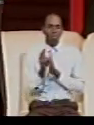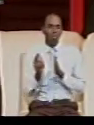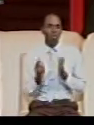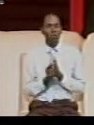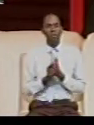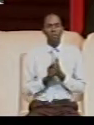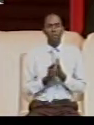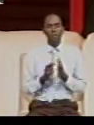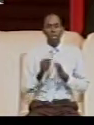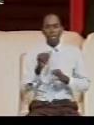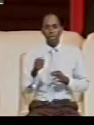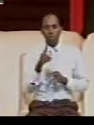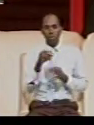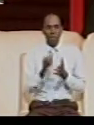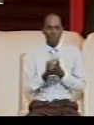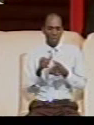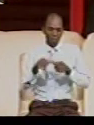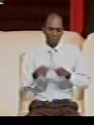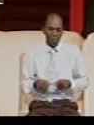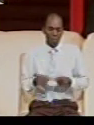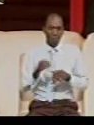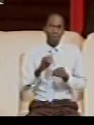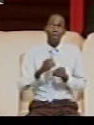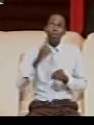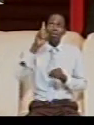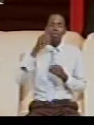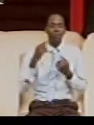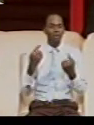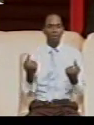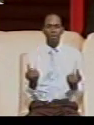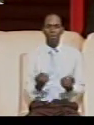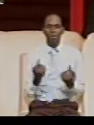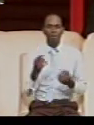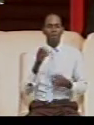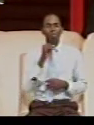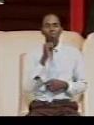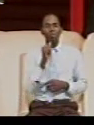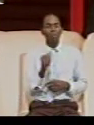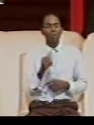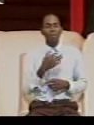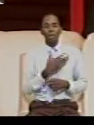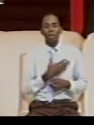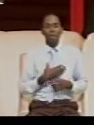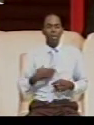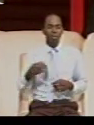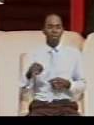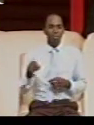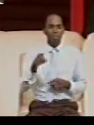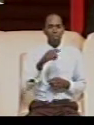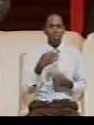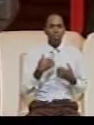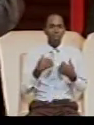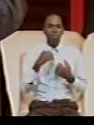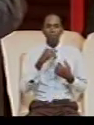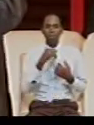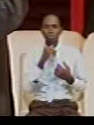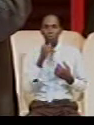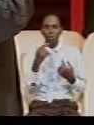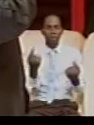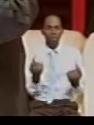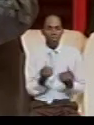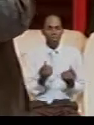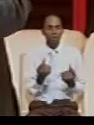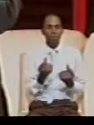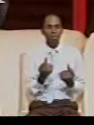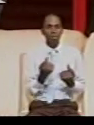in him sinneth not. Whosoever sinneth has not seen him,